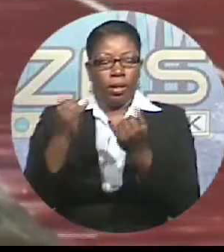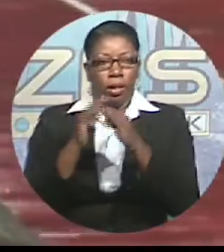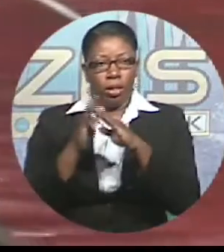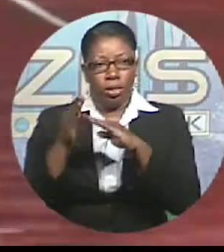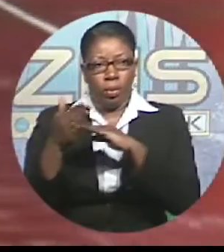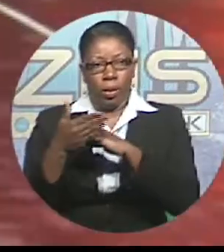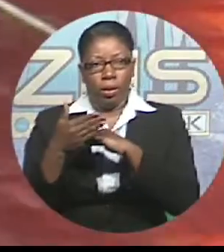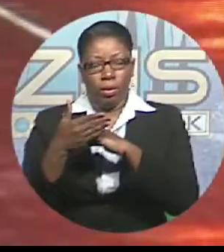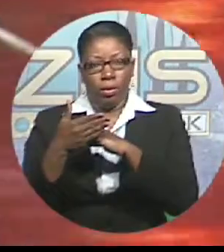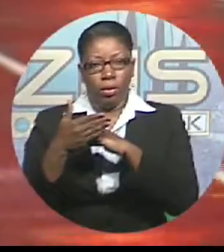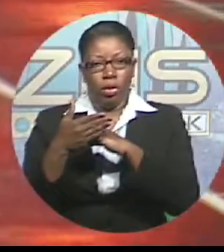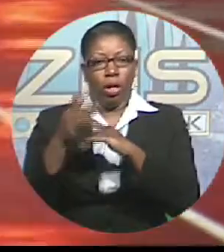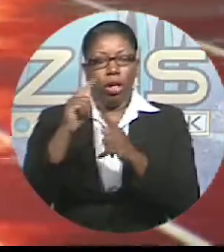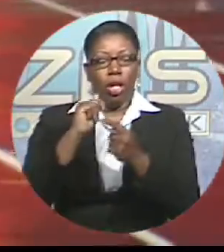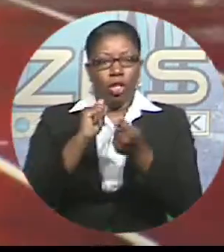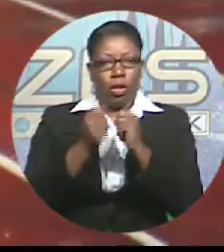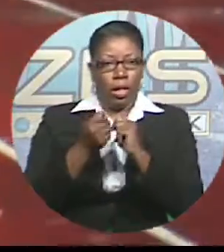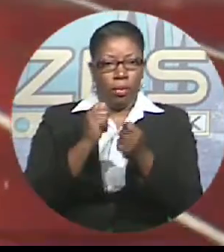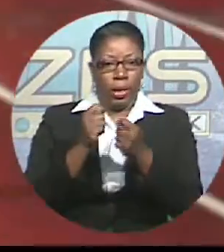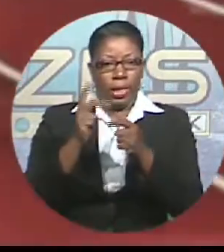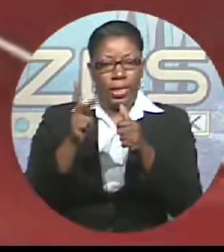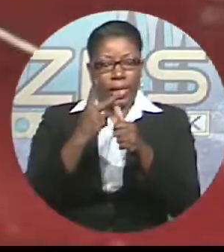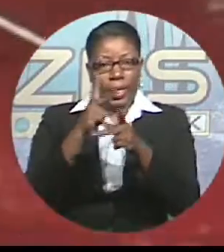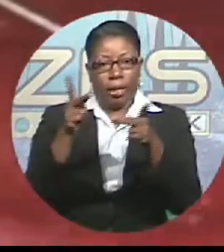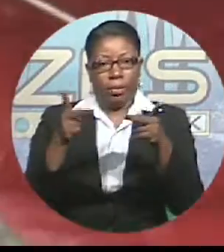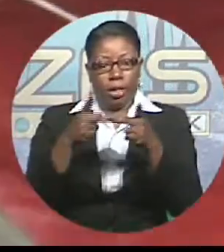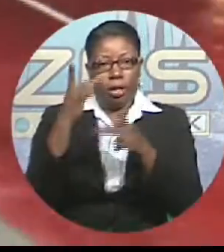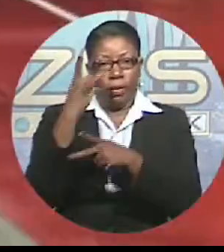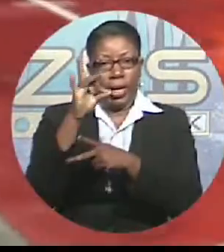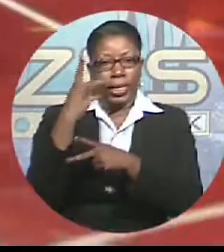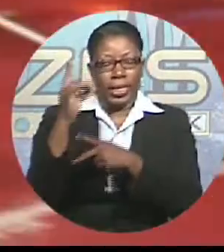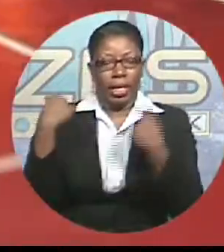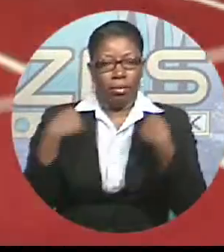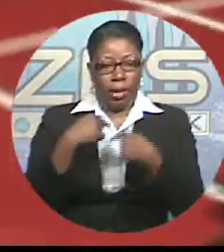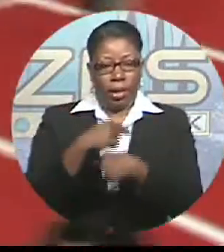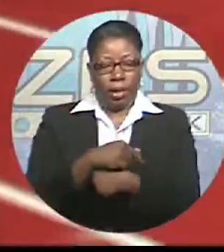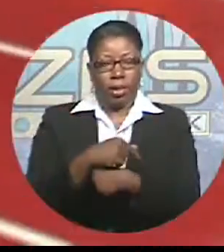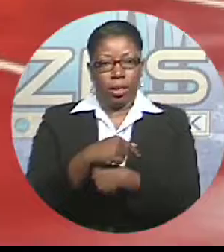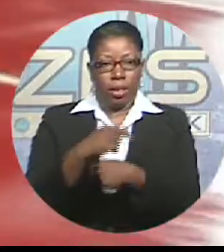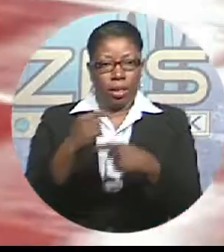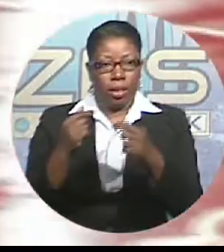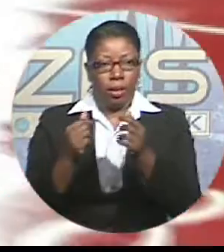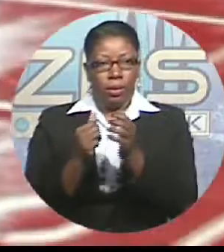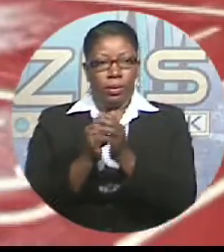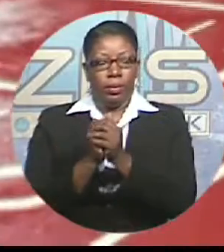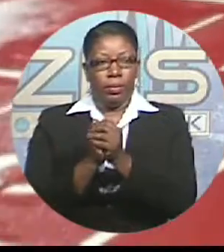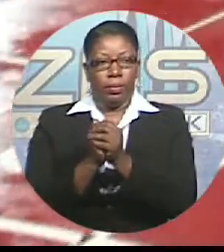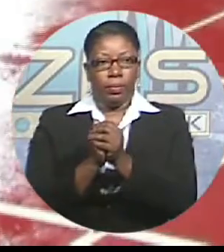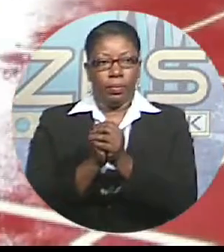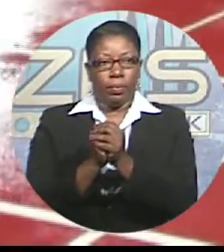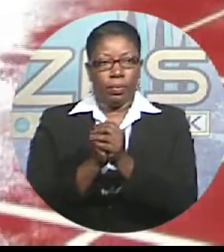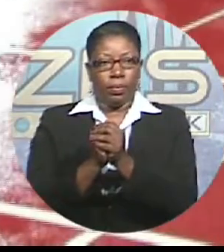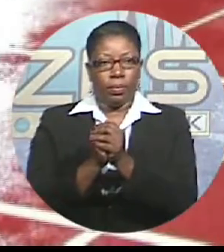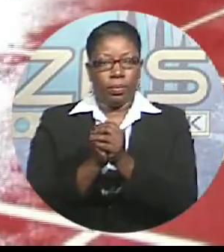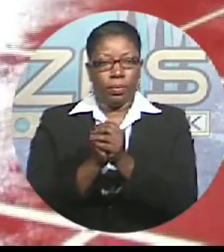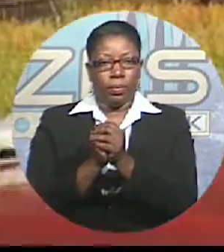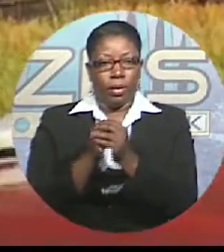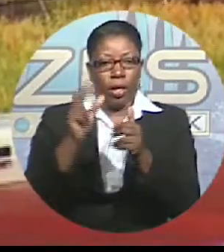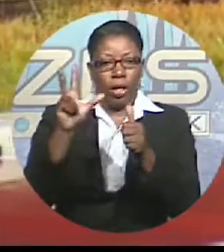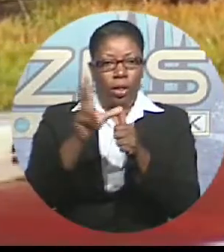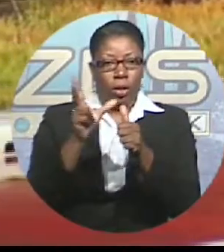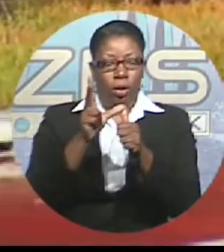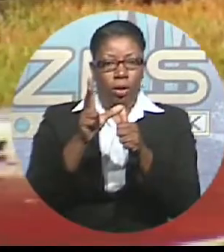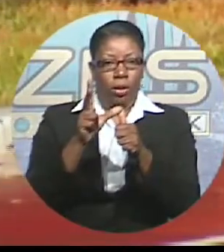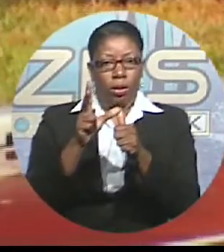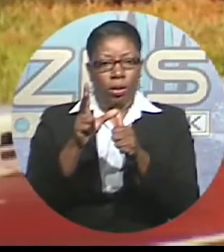8 bronze. Trinidad and Tobago is in second with a total of 18 medals, 5 gold, 5 silver and 8 bronze. Sitting in third with